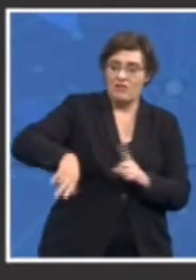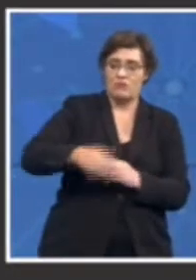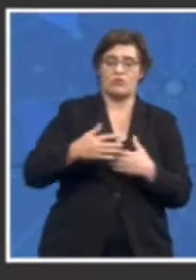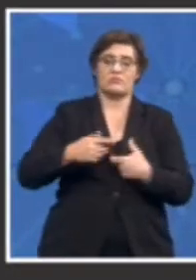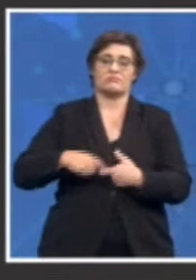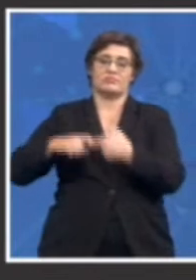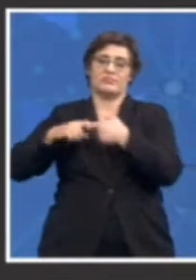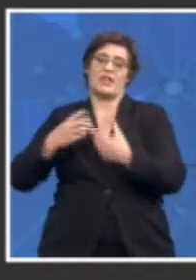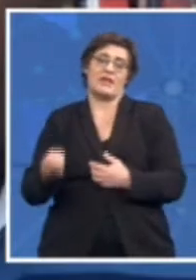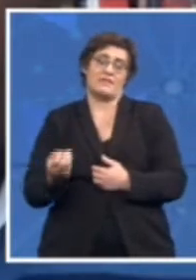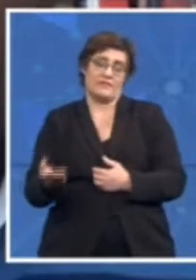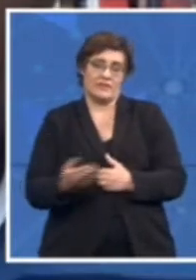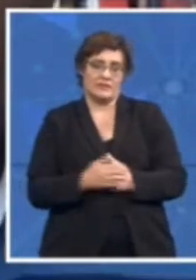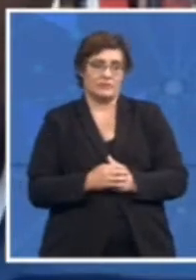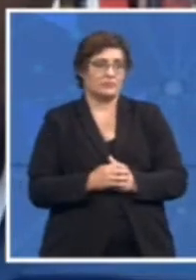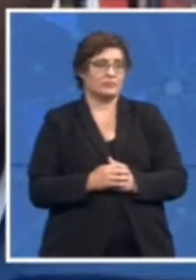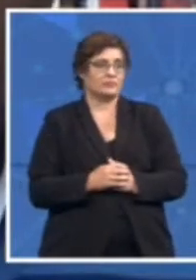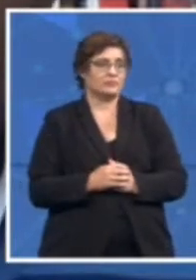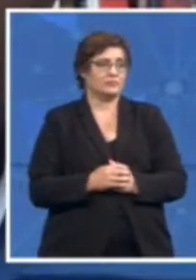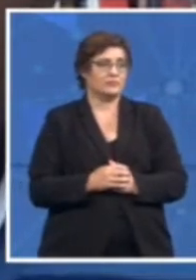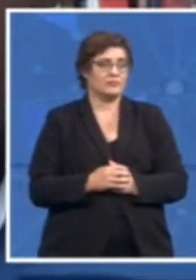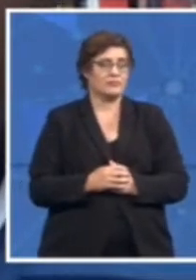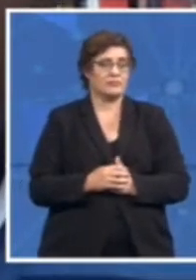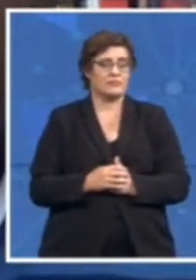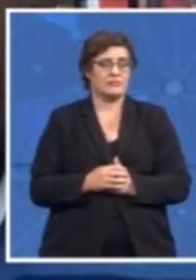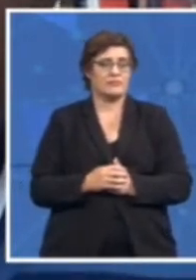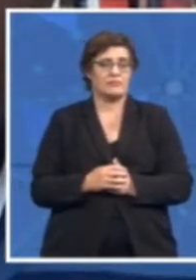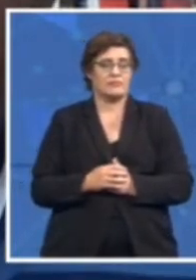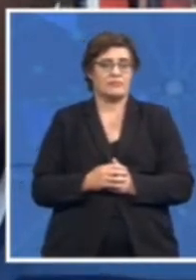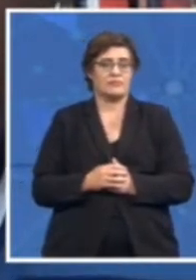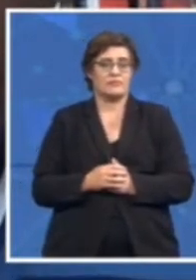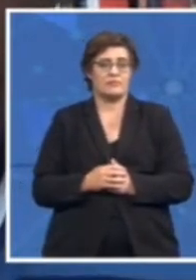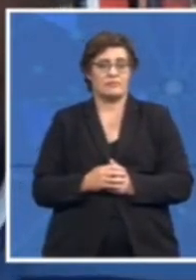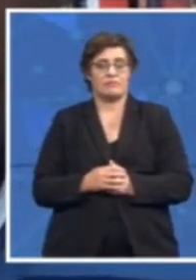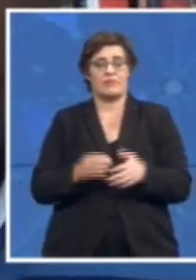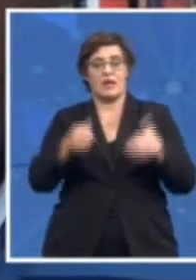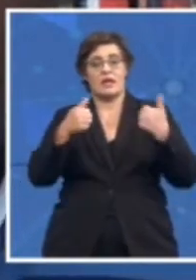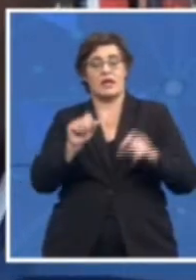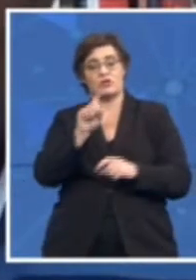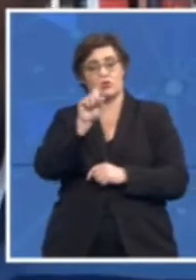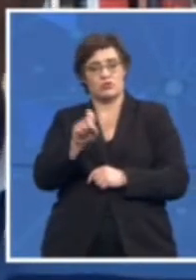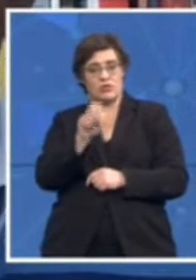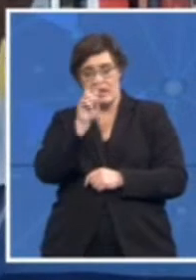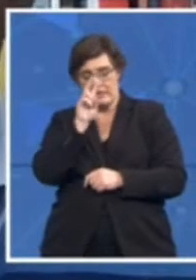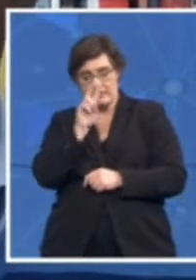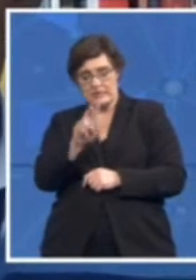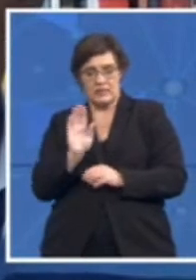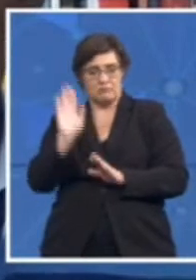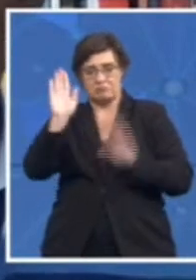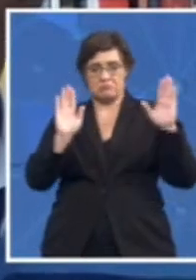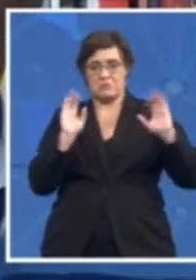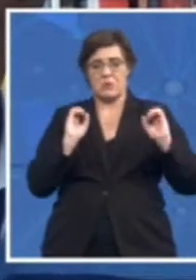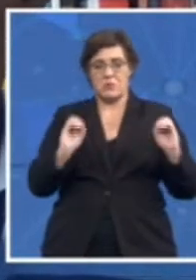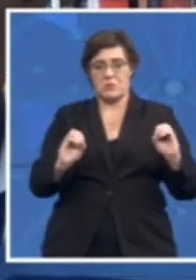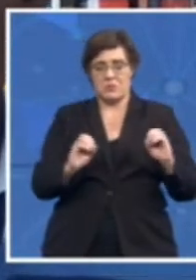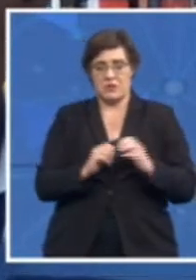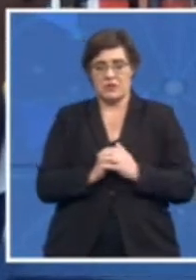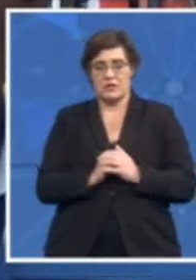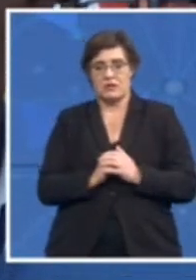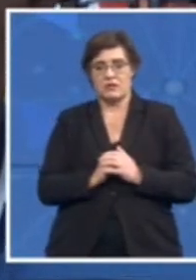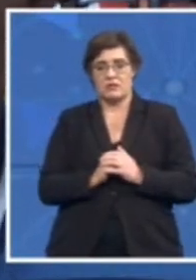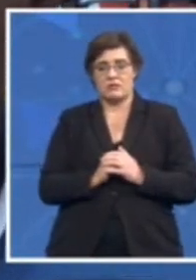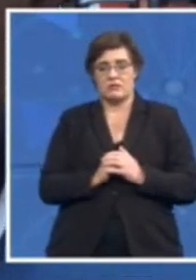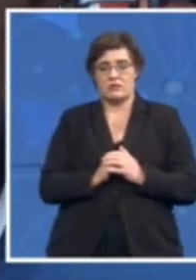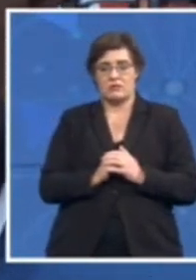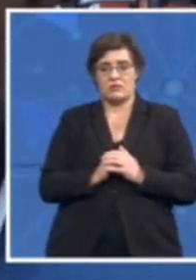Thank you. The next question, I do not see any hands. I should take this to be amongst the last of